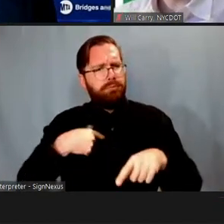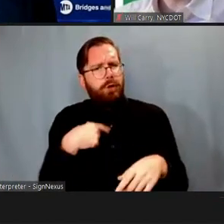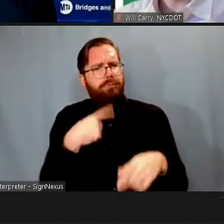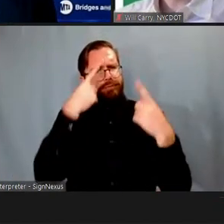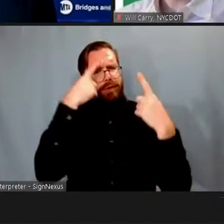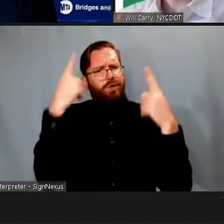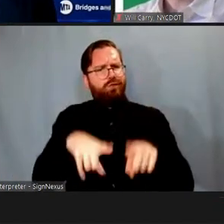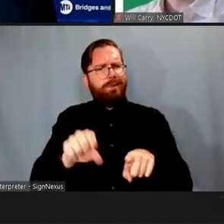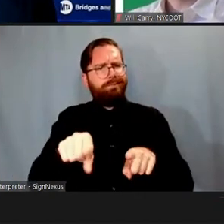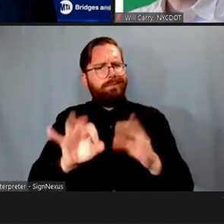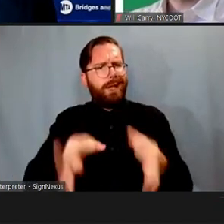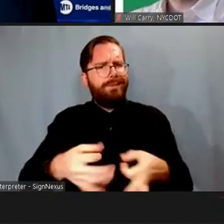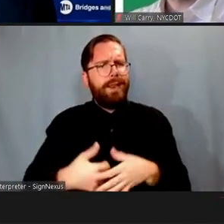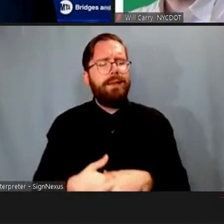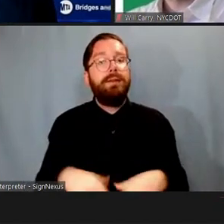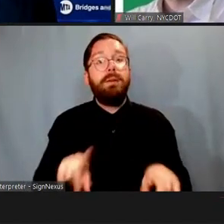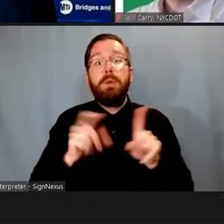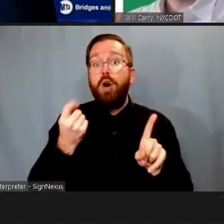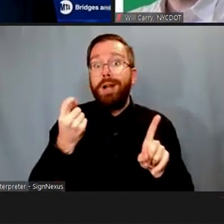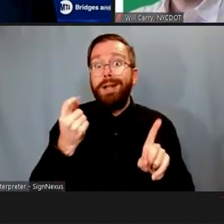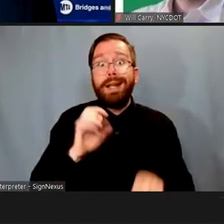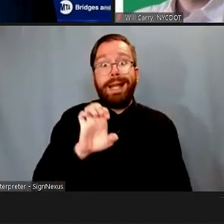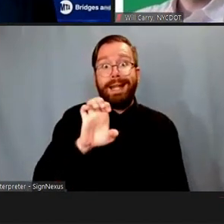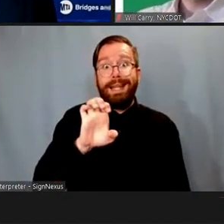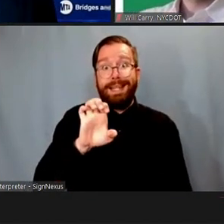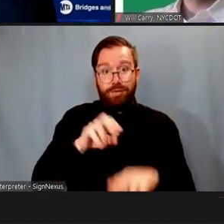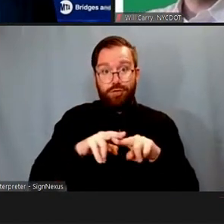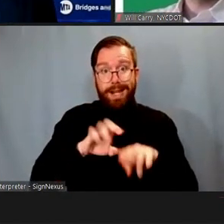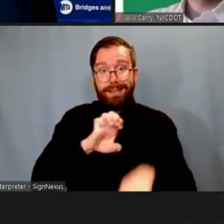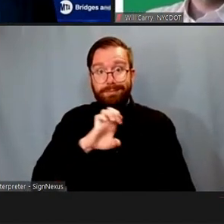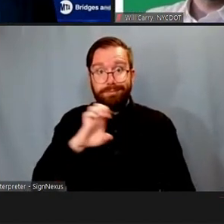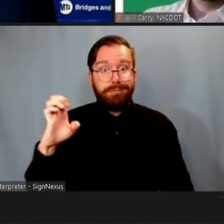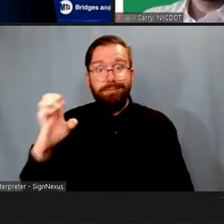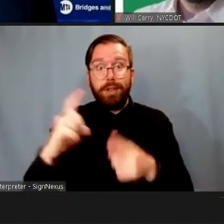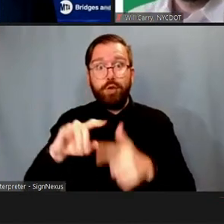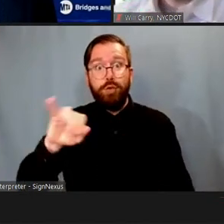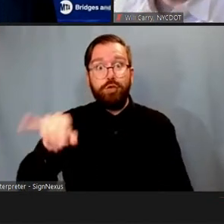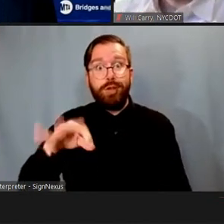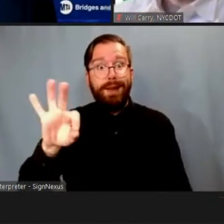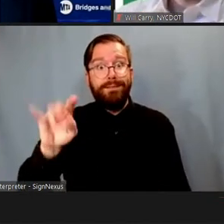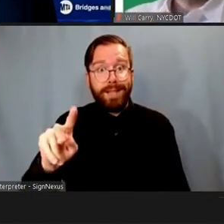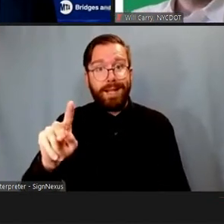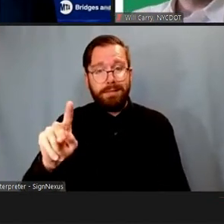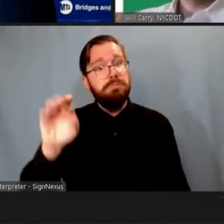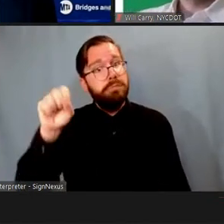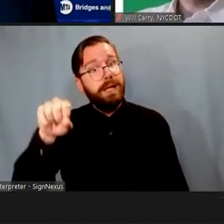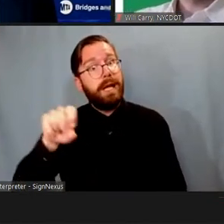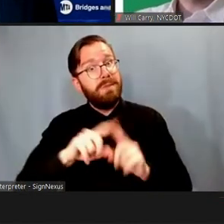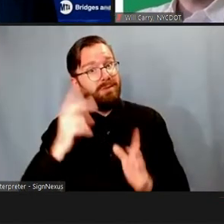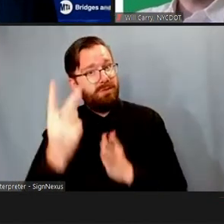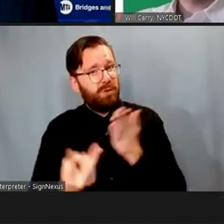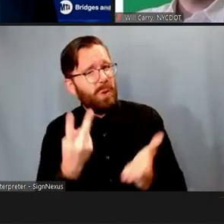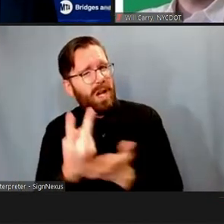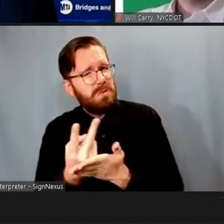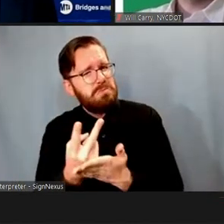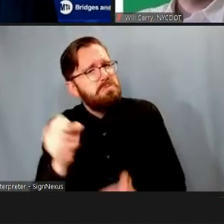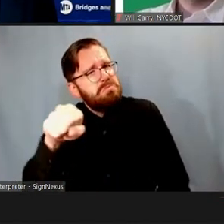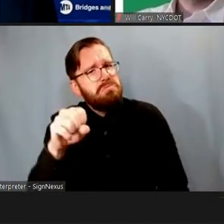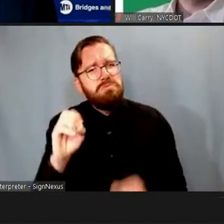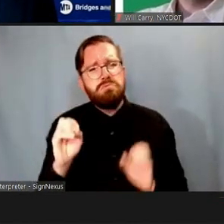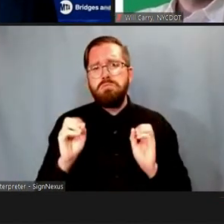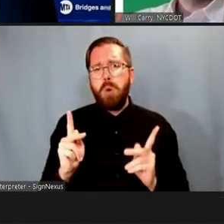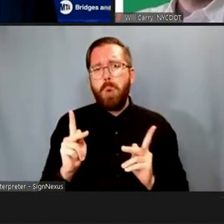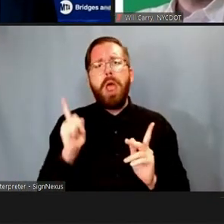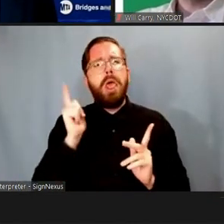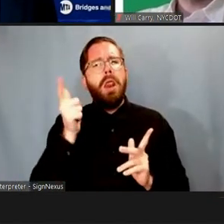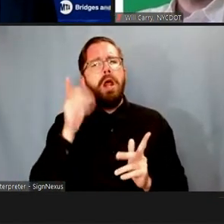but will the e train get me to jfk sure we'll take two hours okay but that's something that we can cross that bridge when we